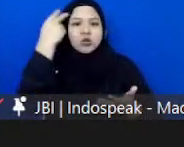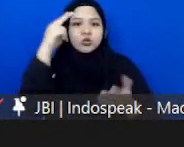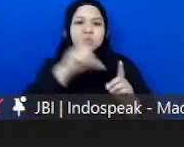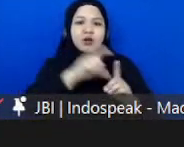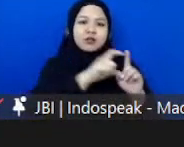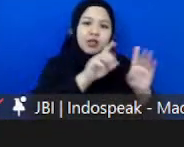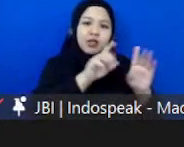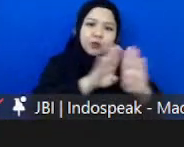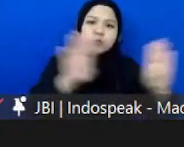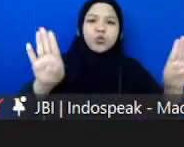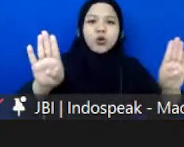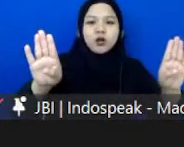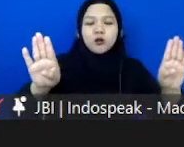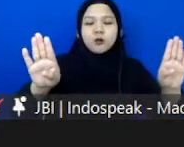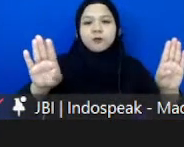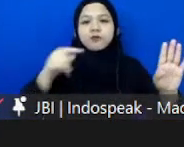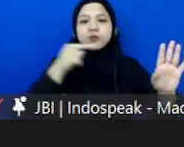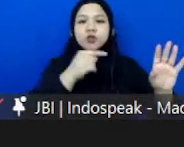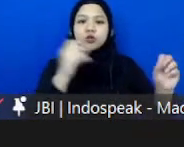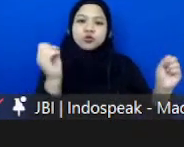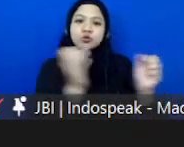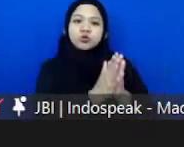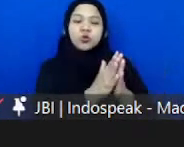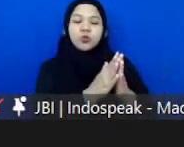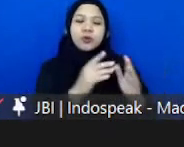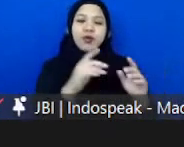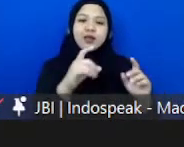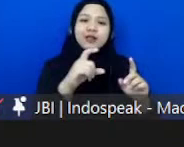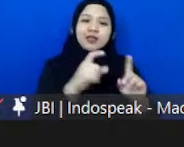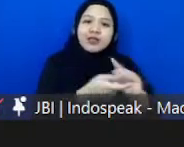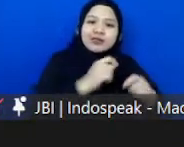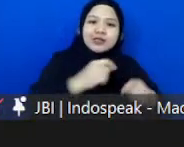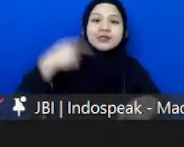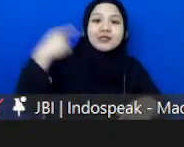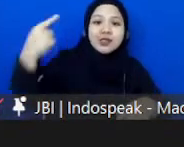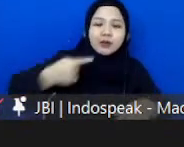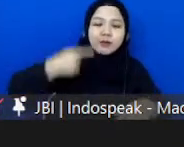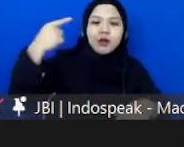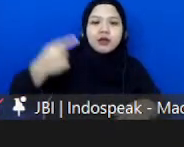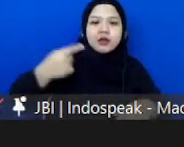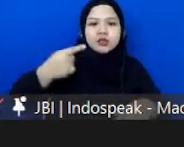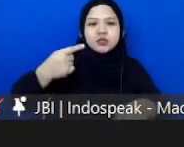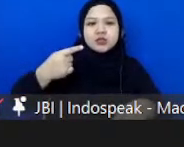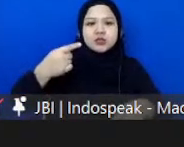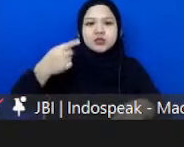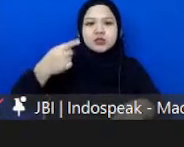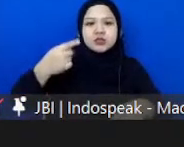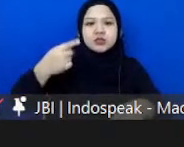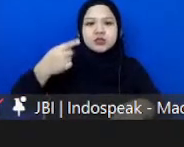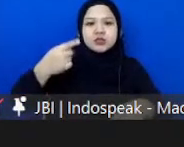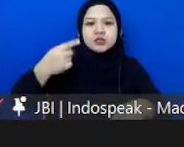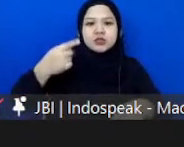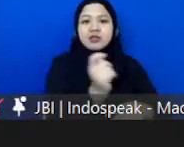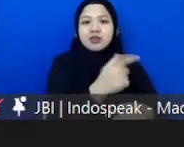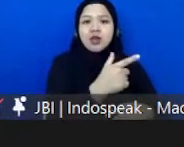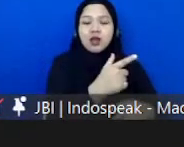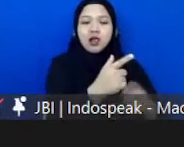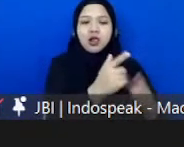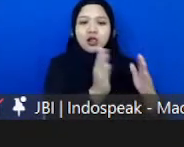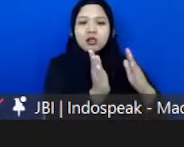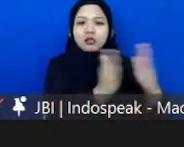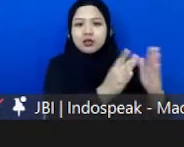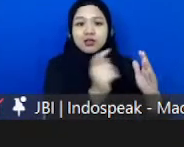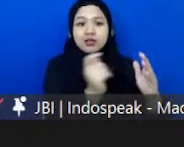the number of the daily testing. As you can see from the left side, the columns, the date. This is the date of the sample